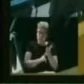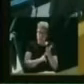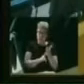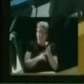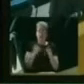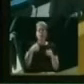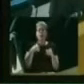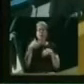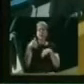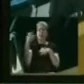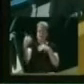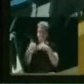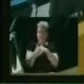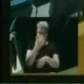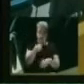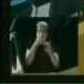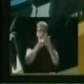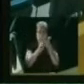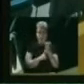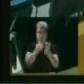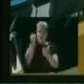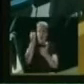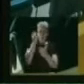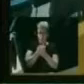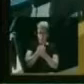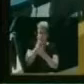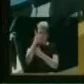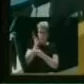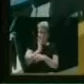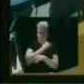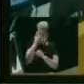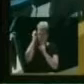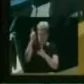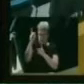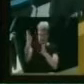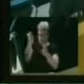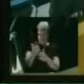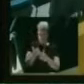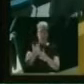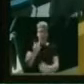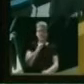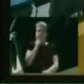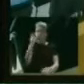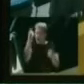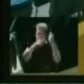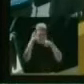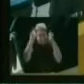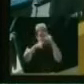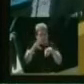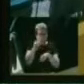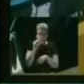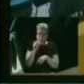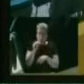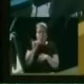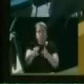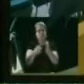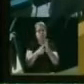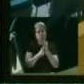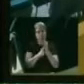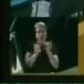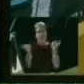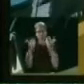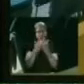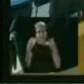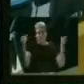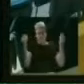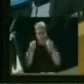been sent here as approved by the Board of Education. This is not a consent item because it does require matching funds.